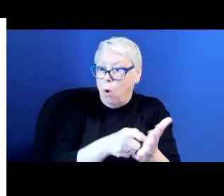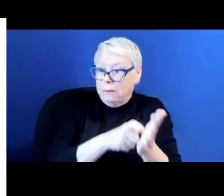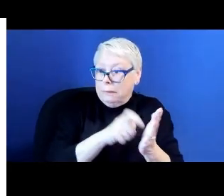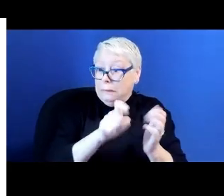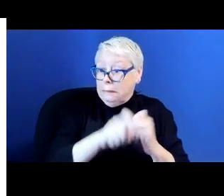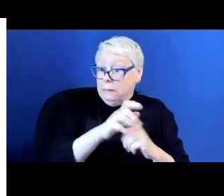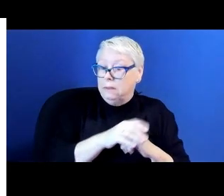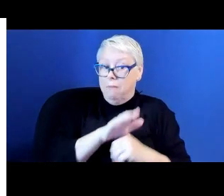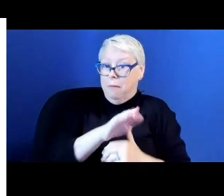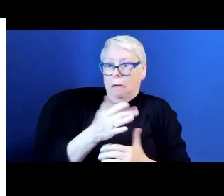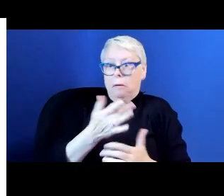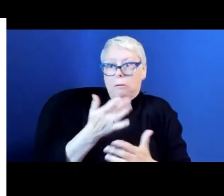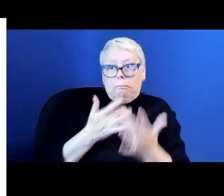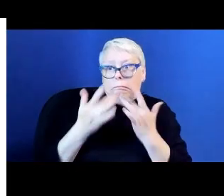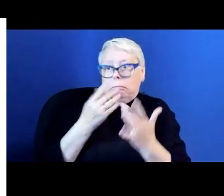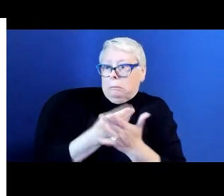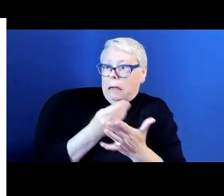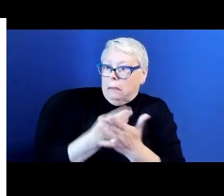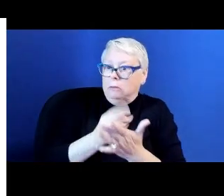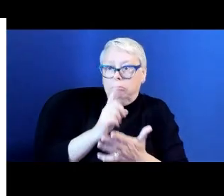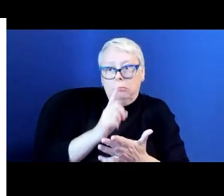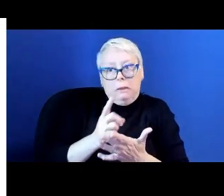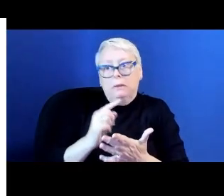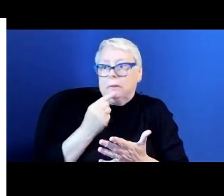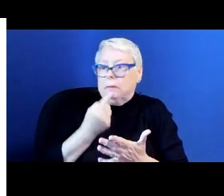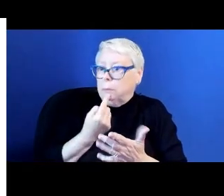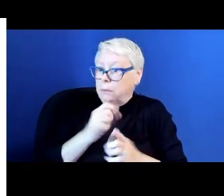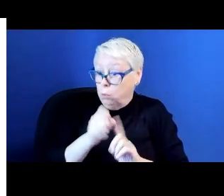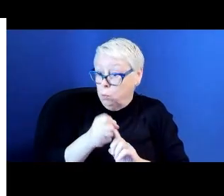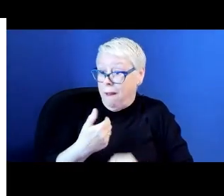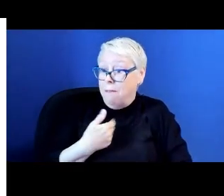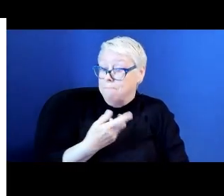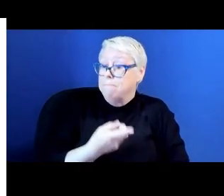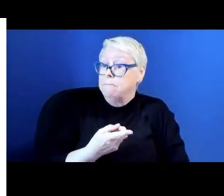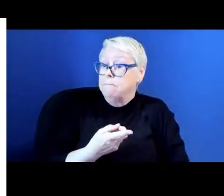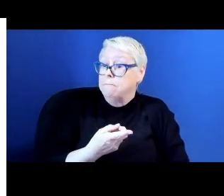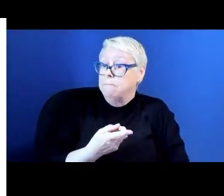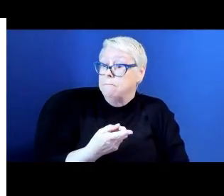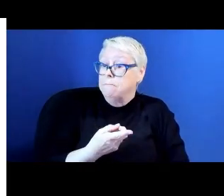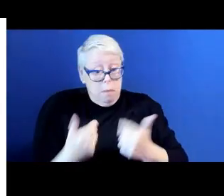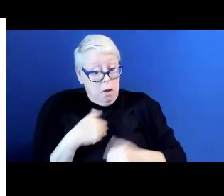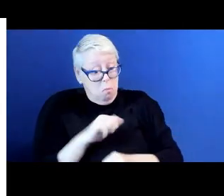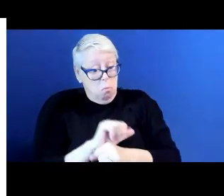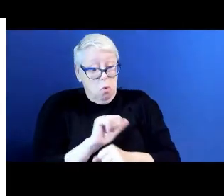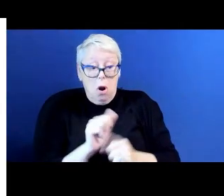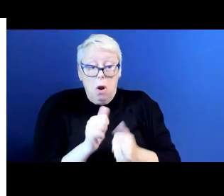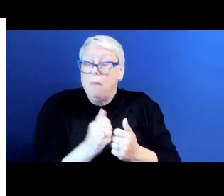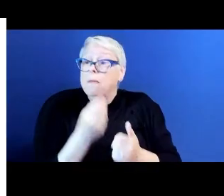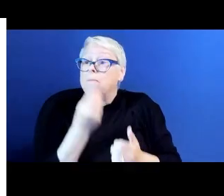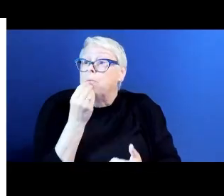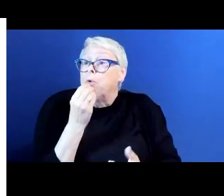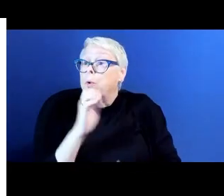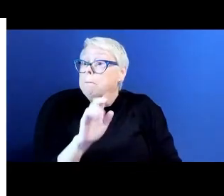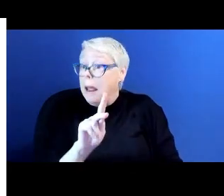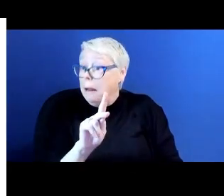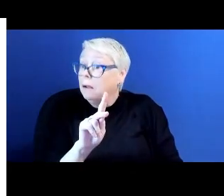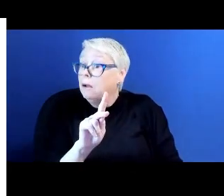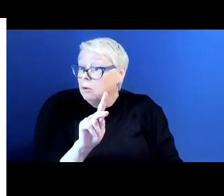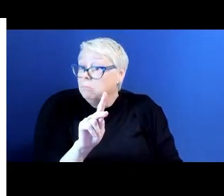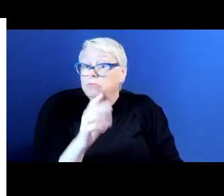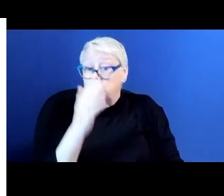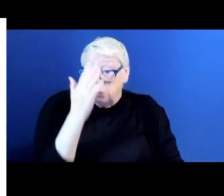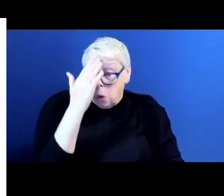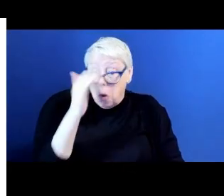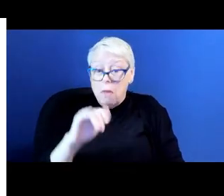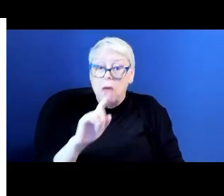are in financially vulnerable situation. For example, you might be working at the food bank, doing screening questions,